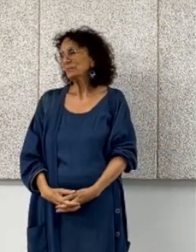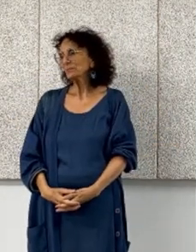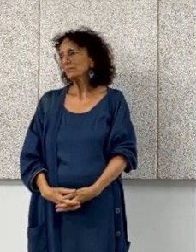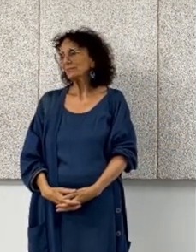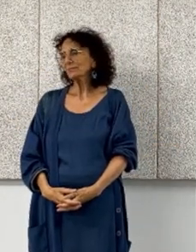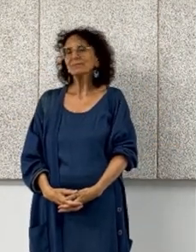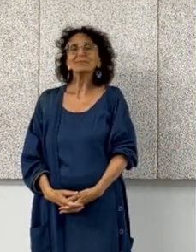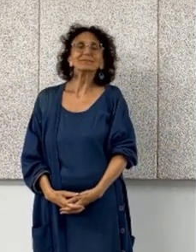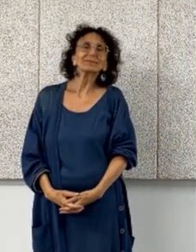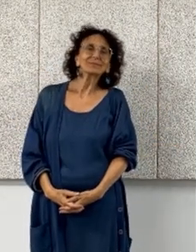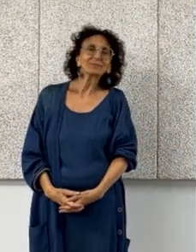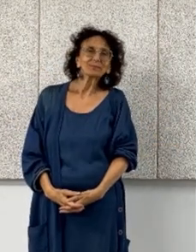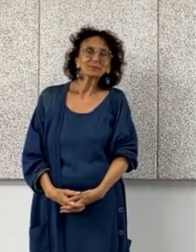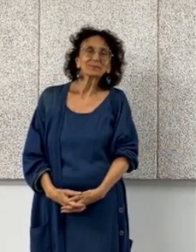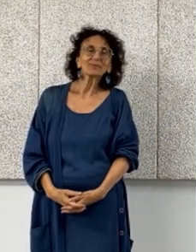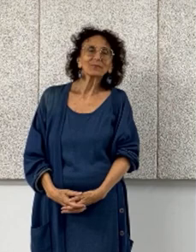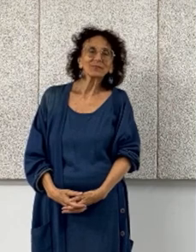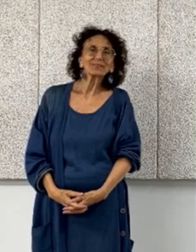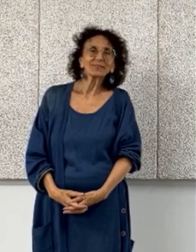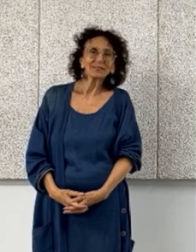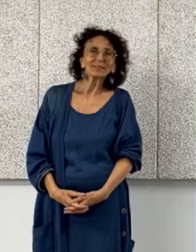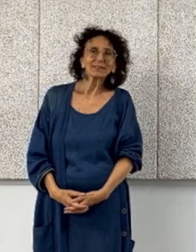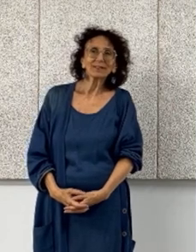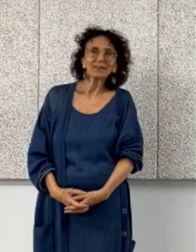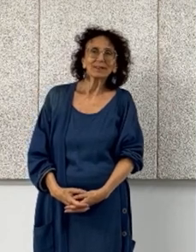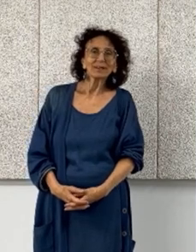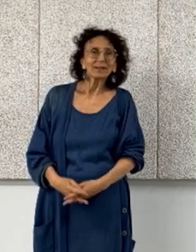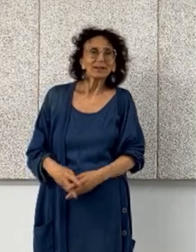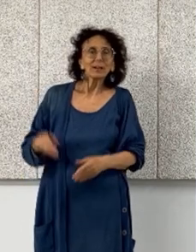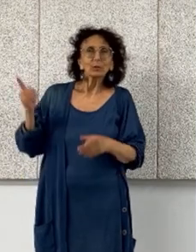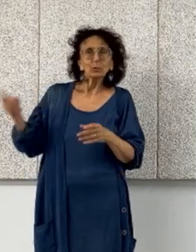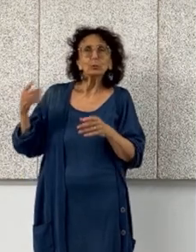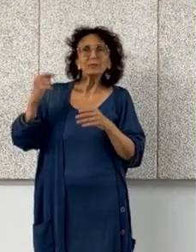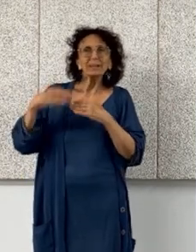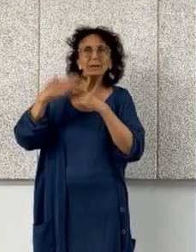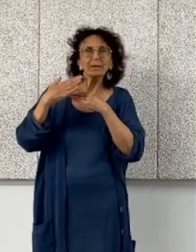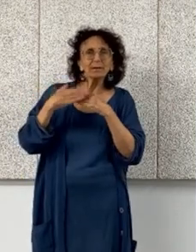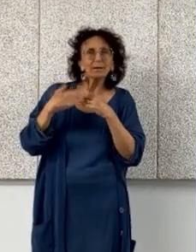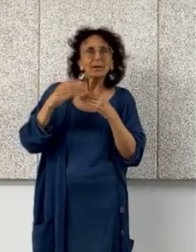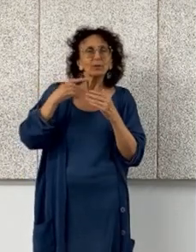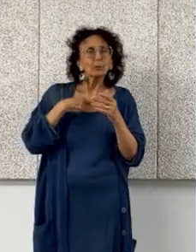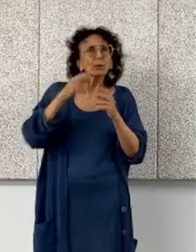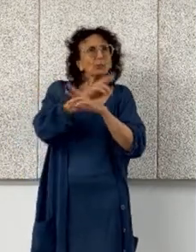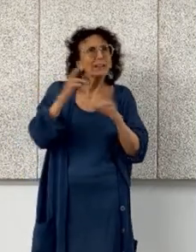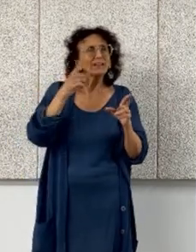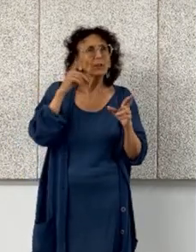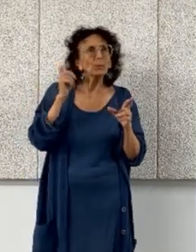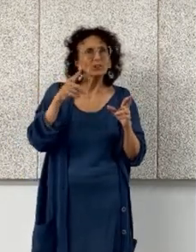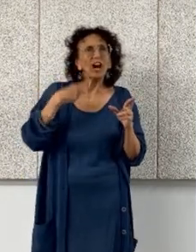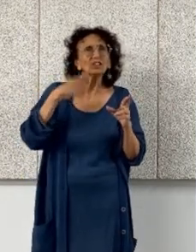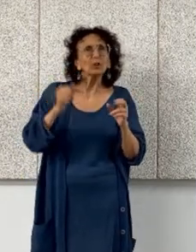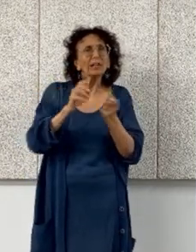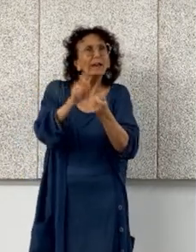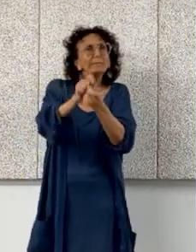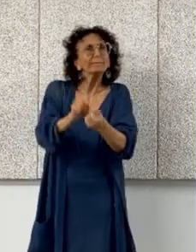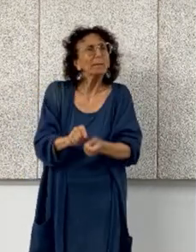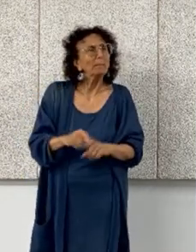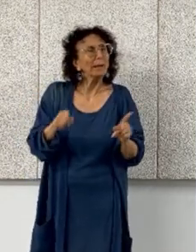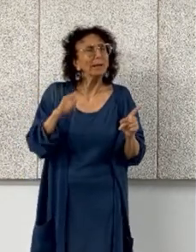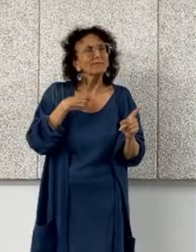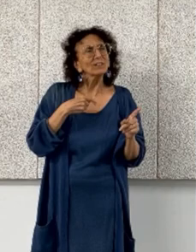One of the things that you've prepped me for this question, so I should be more articulate than I'm being, but